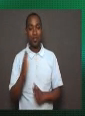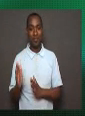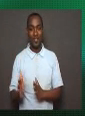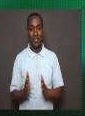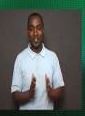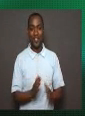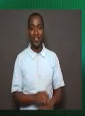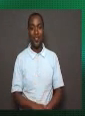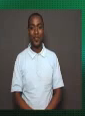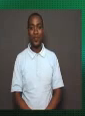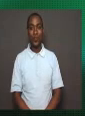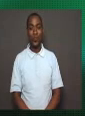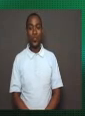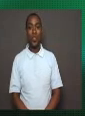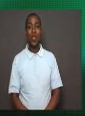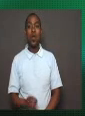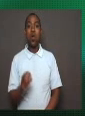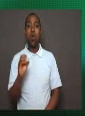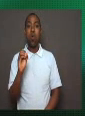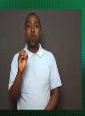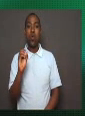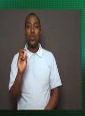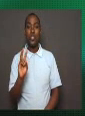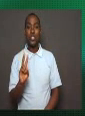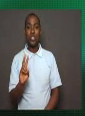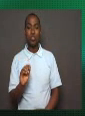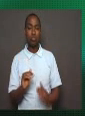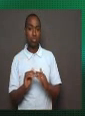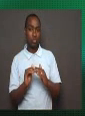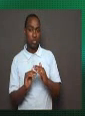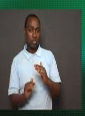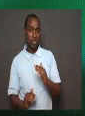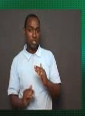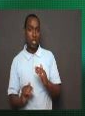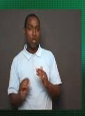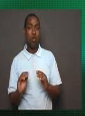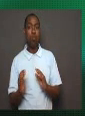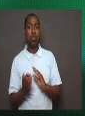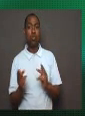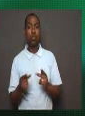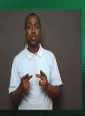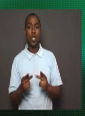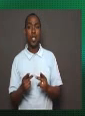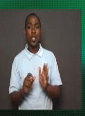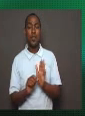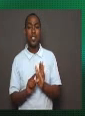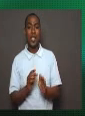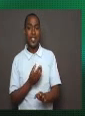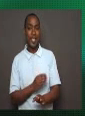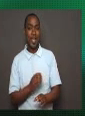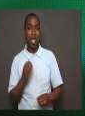In areas where oxygen is low, such as the cells and organs of the